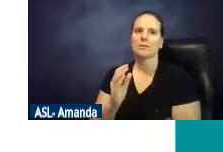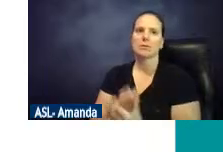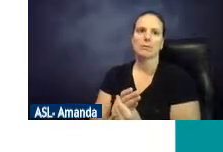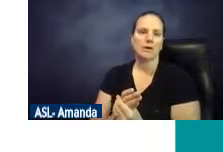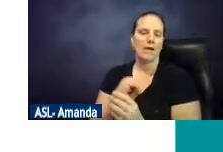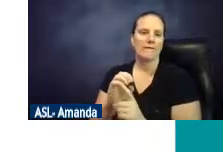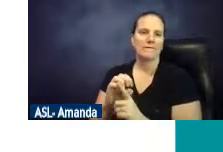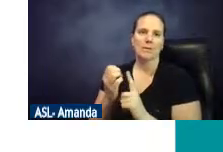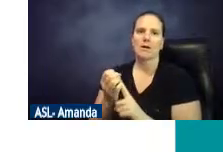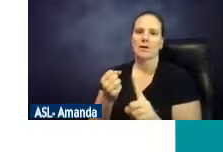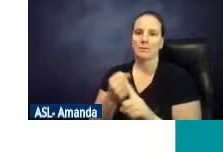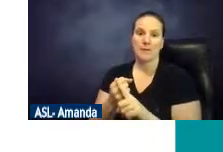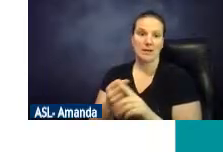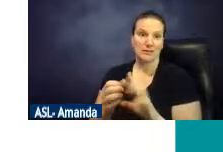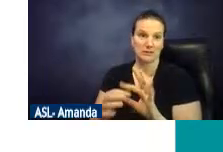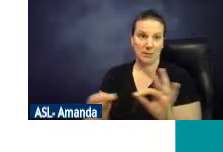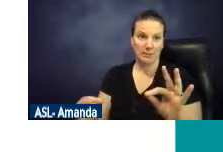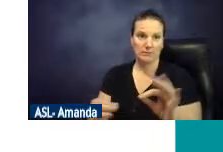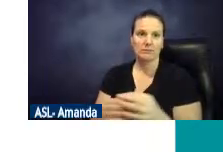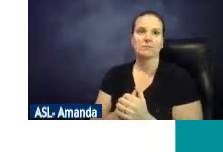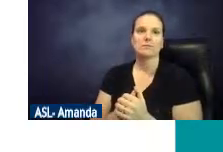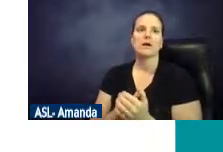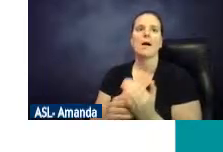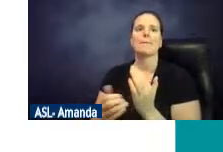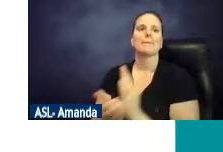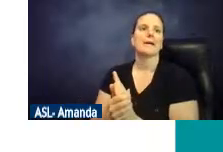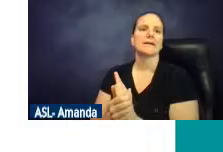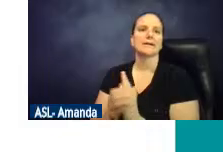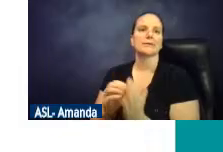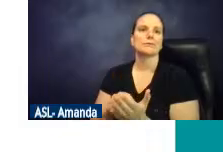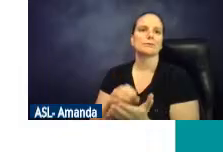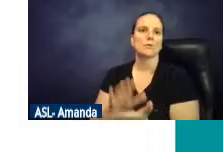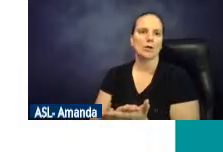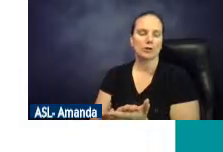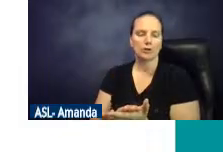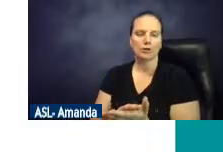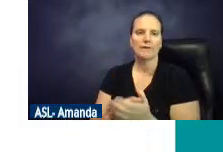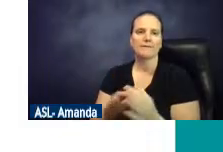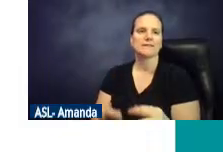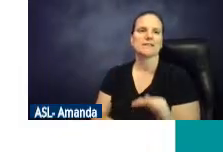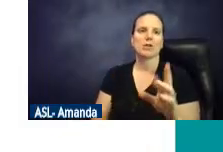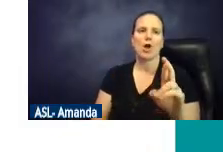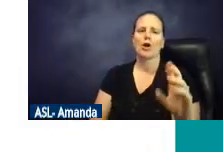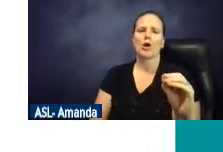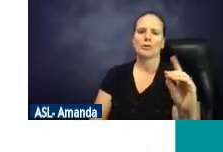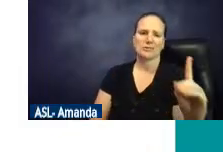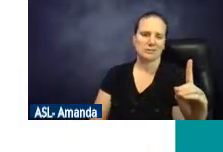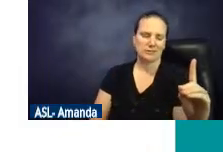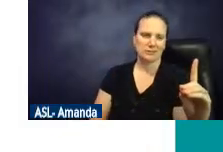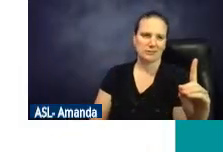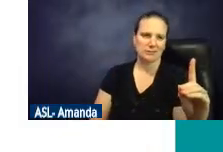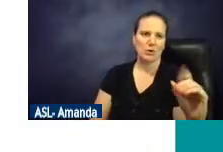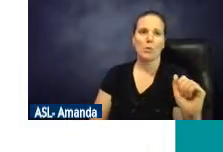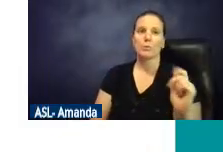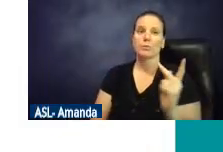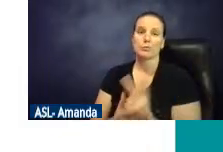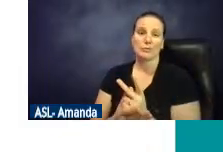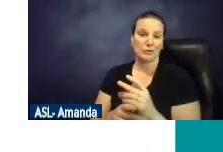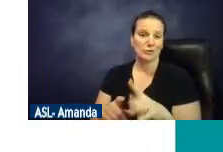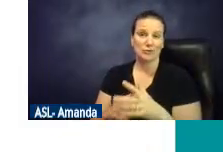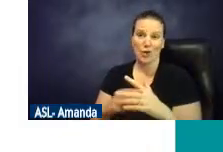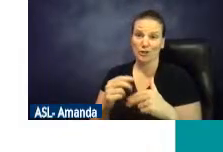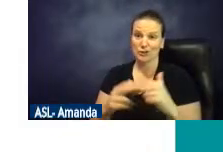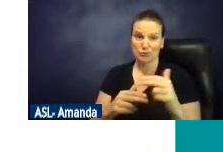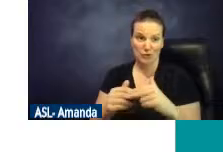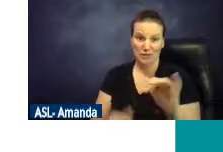statement, amended record of decision to follow, and once again, giving that approval for us to begin